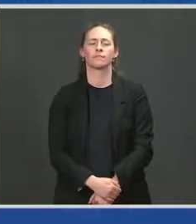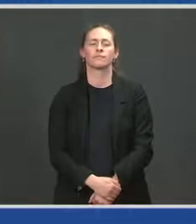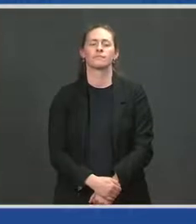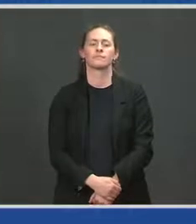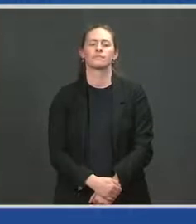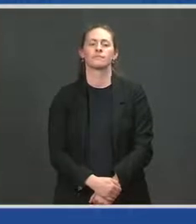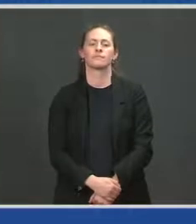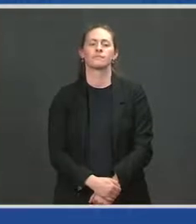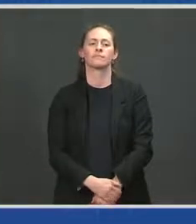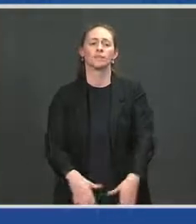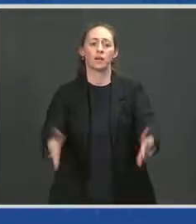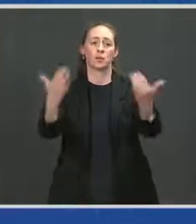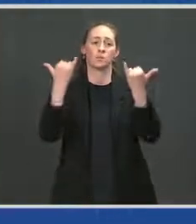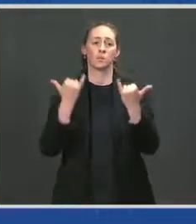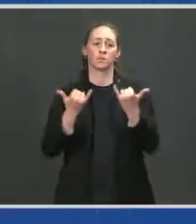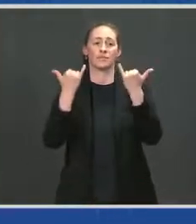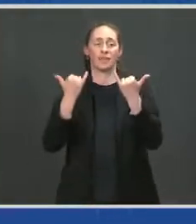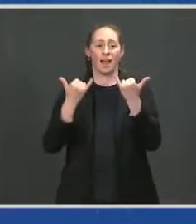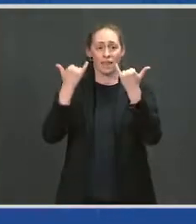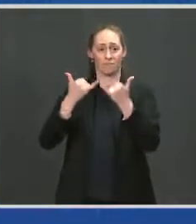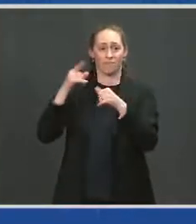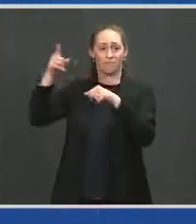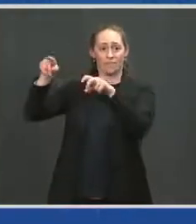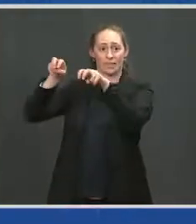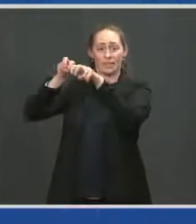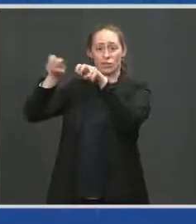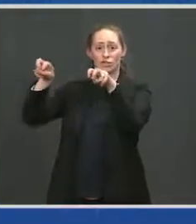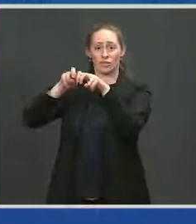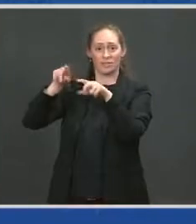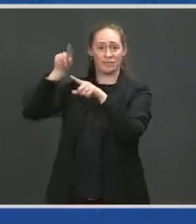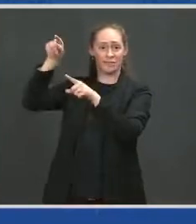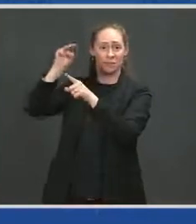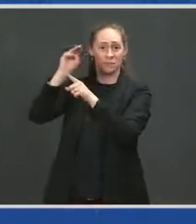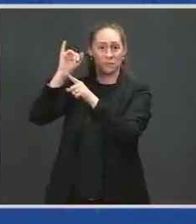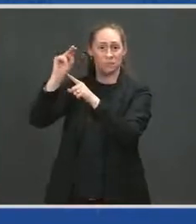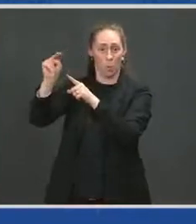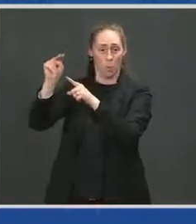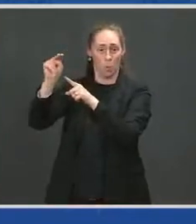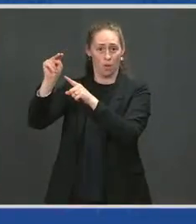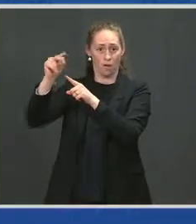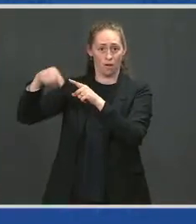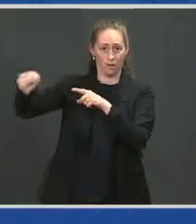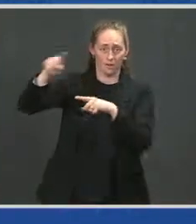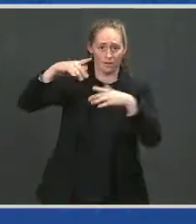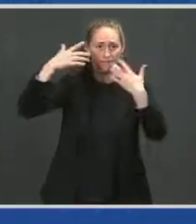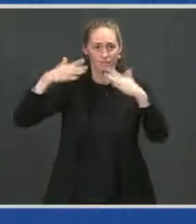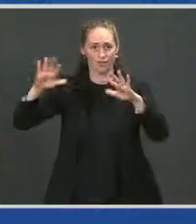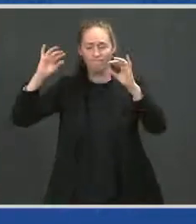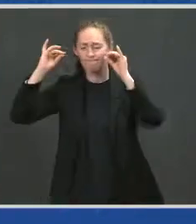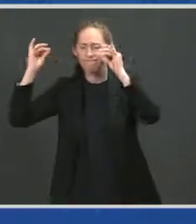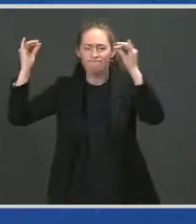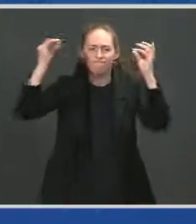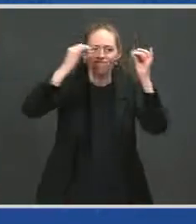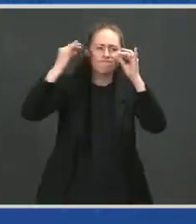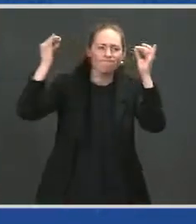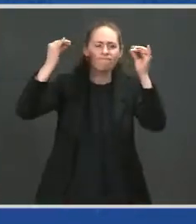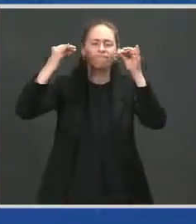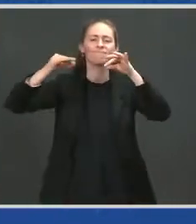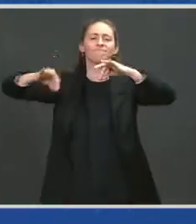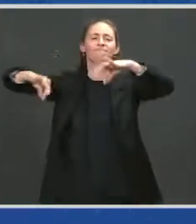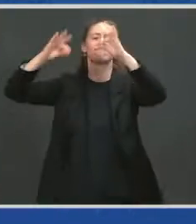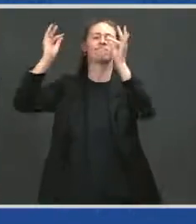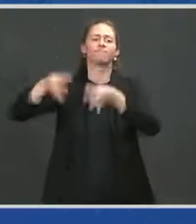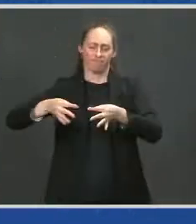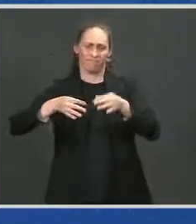a jury in Minnesota found former Minneapolis police officer Derek Chauvin guilty